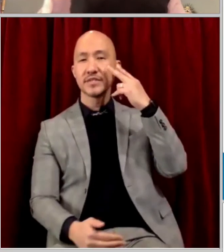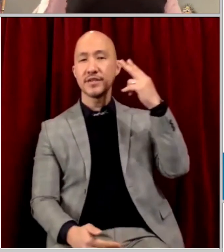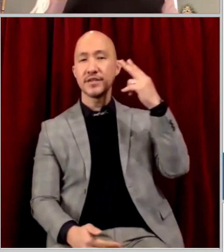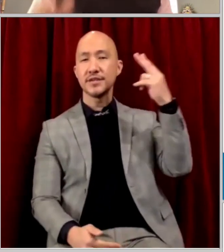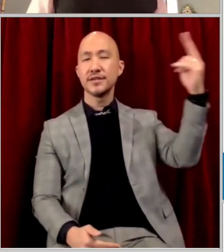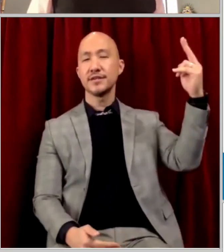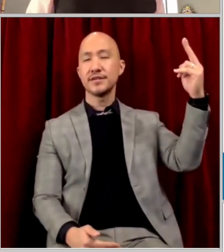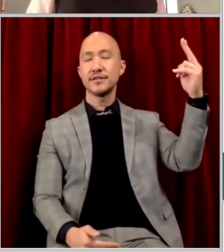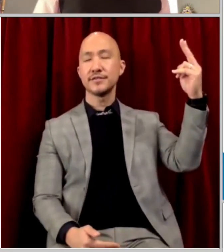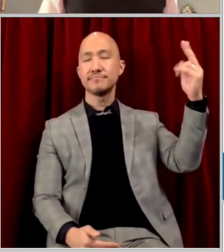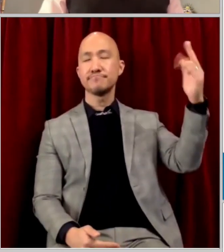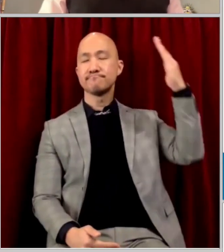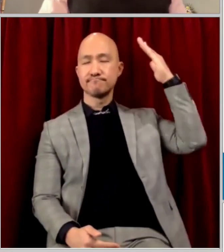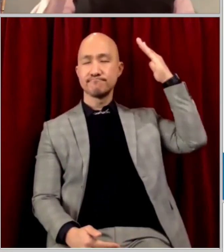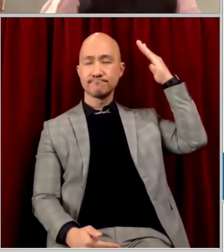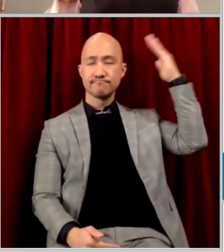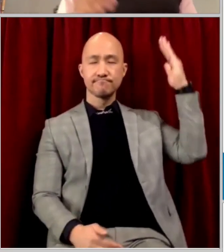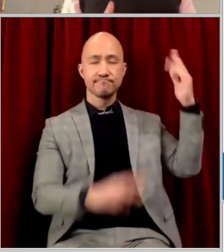may see.